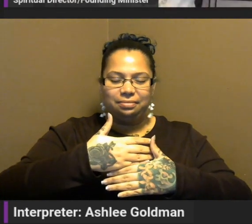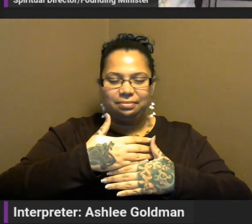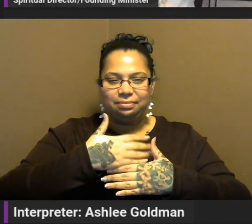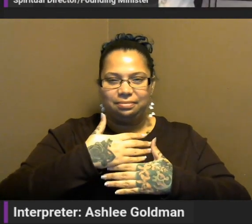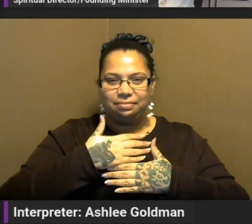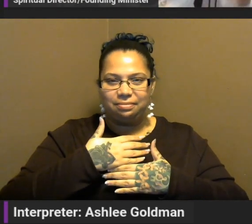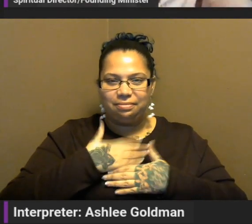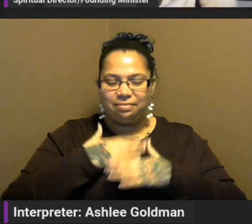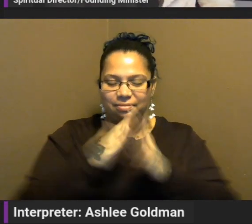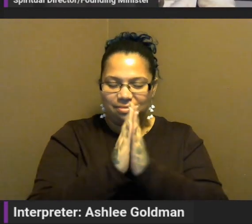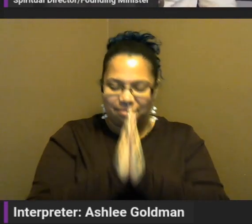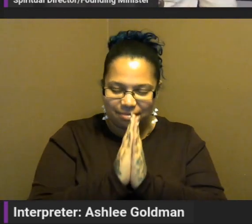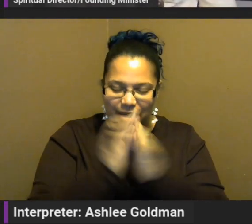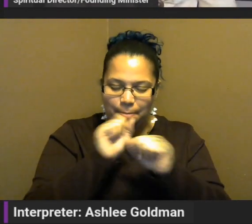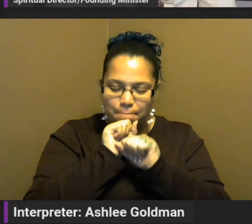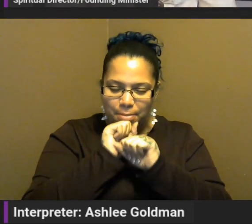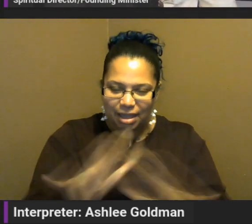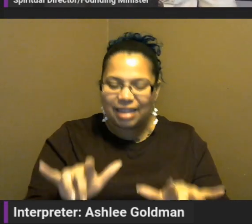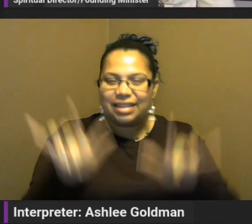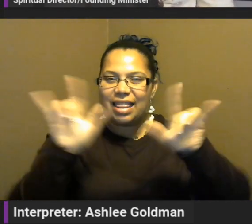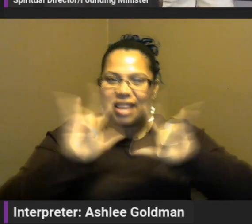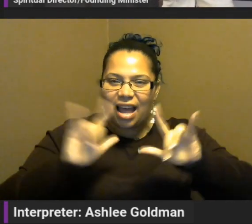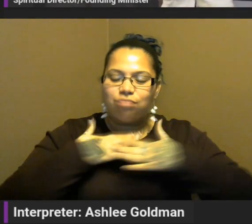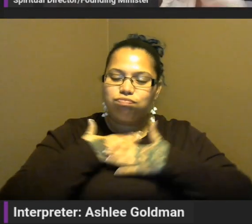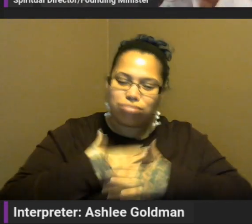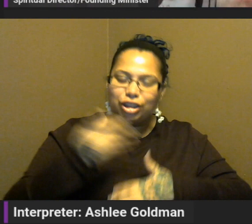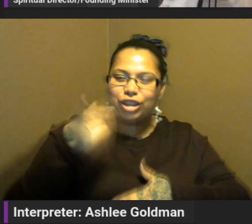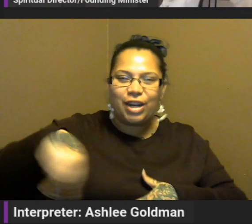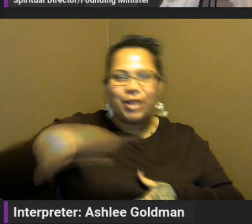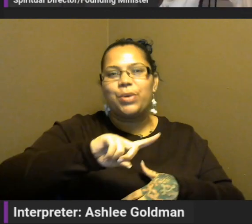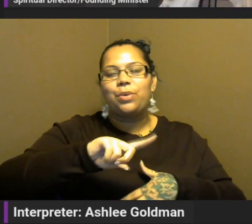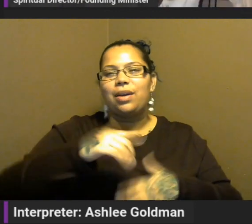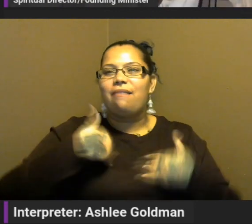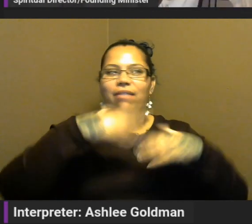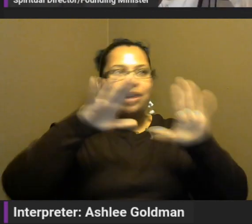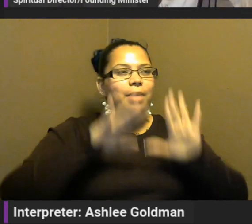Breathe. Namaste, blessings, much love and appreciation. Have an amazing